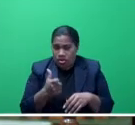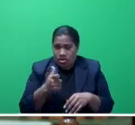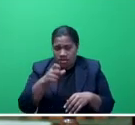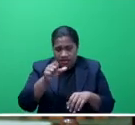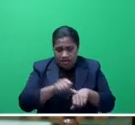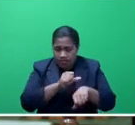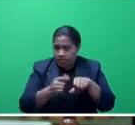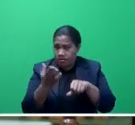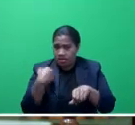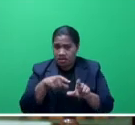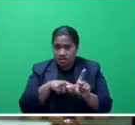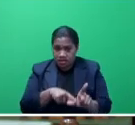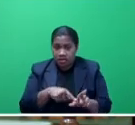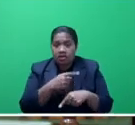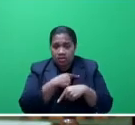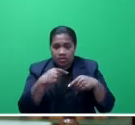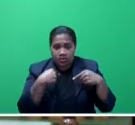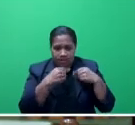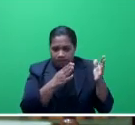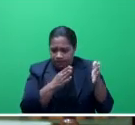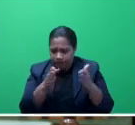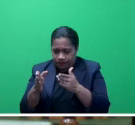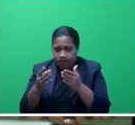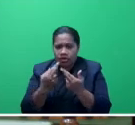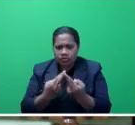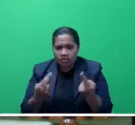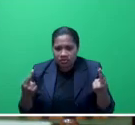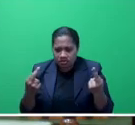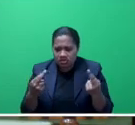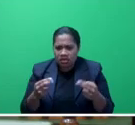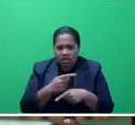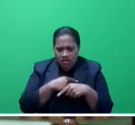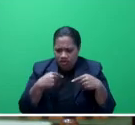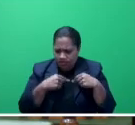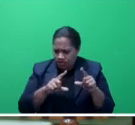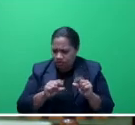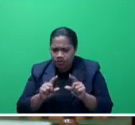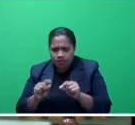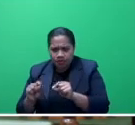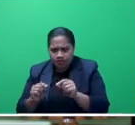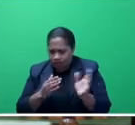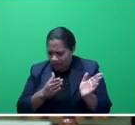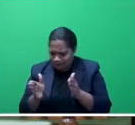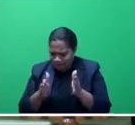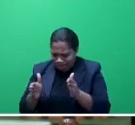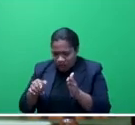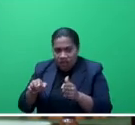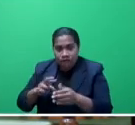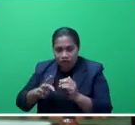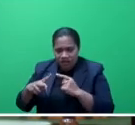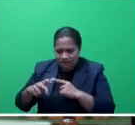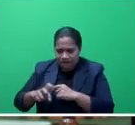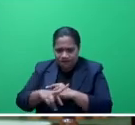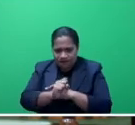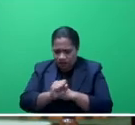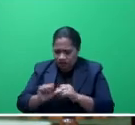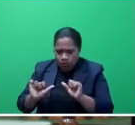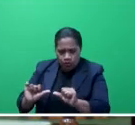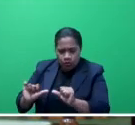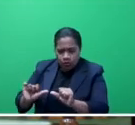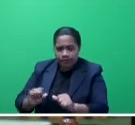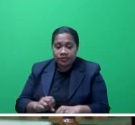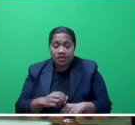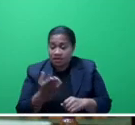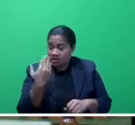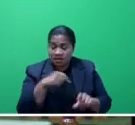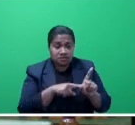budget, we redirected resources and took decisive measures to keep this virus out of Fiji. Then in last year's